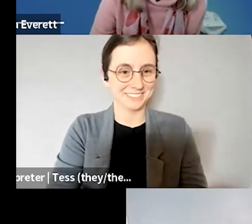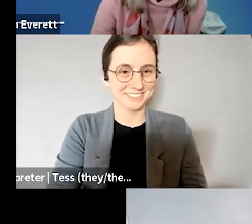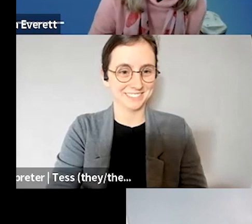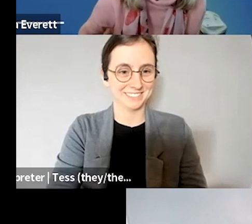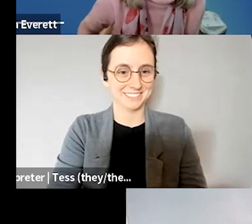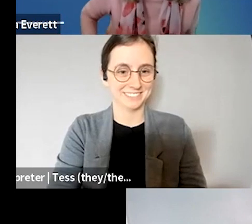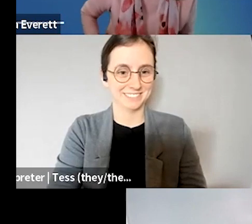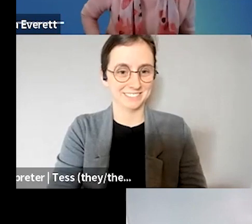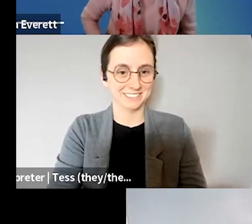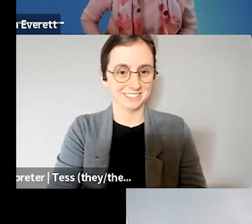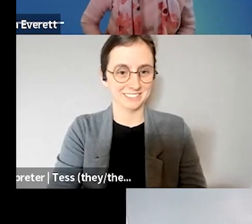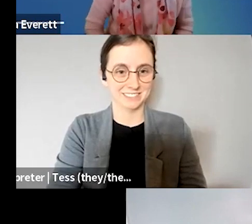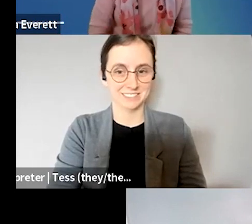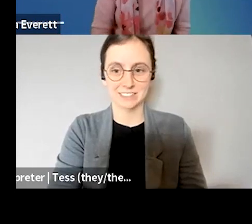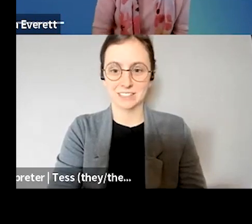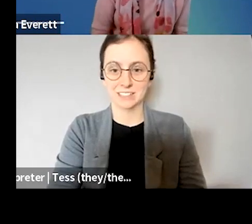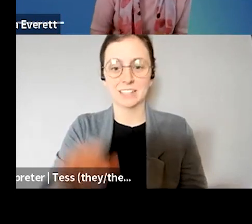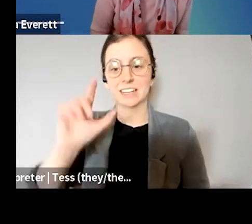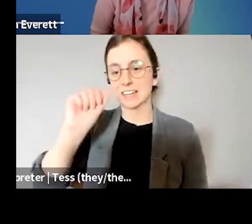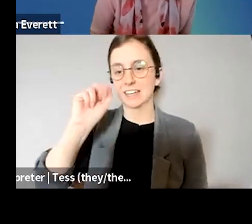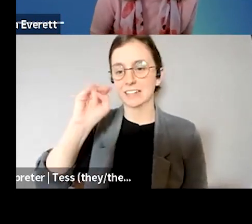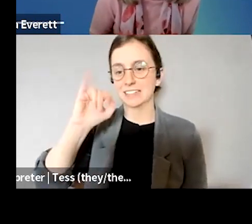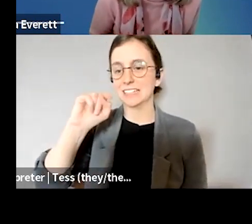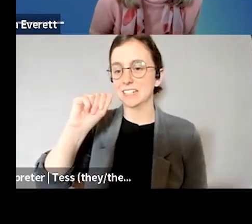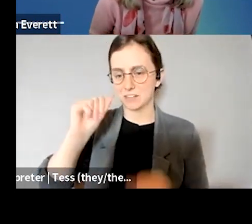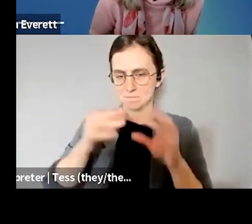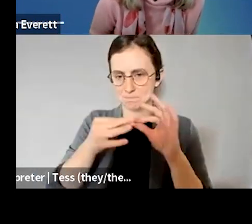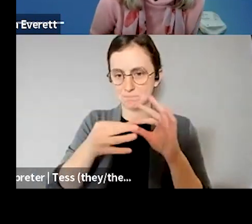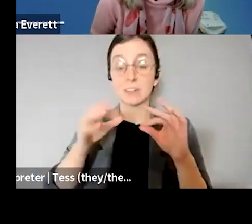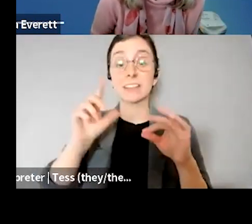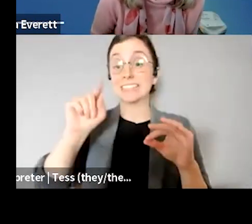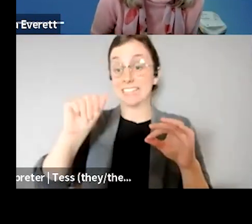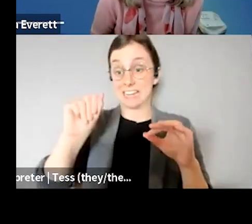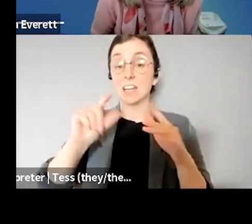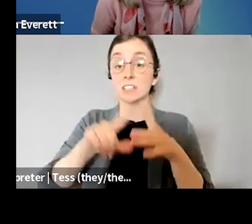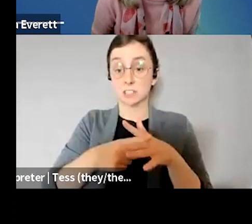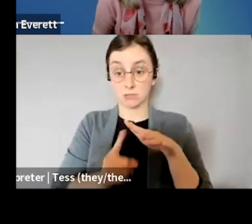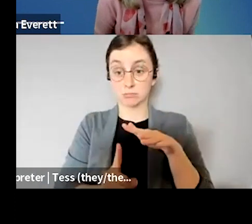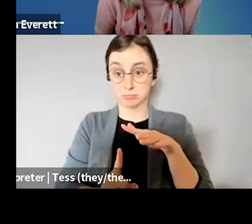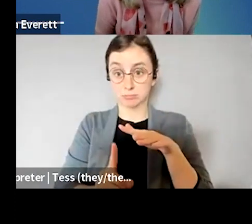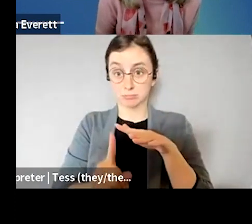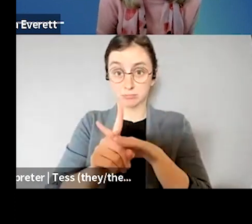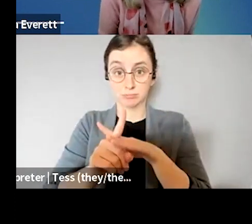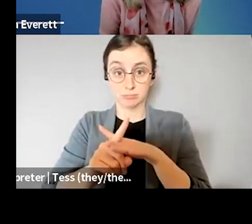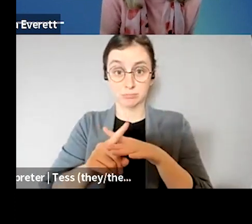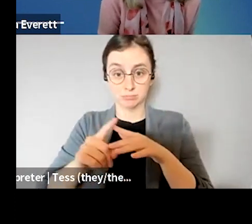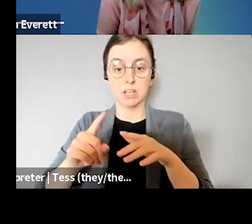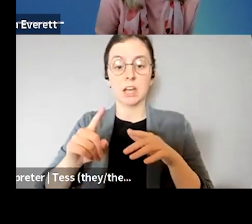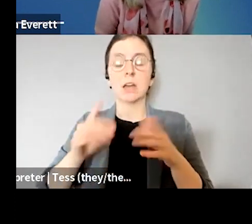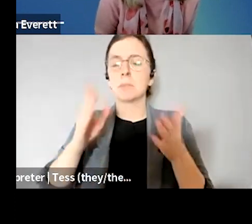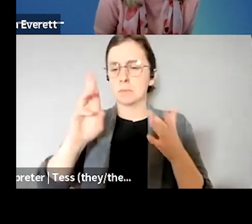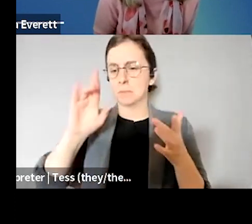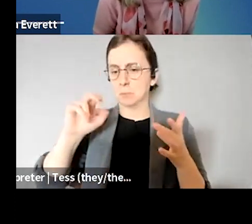Do we I have was, that? I was going to say the data is emerging, and I don't know if Vibrant has more access to more recent data, but in states that